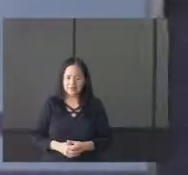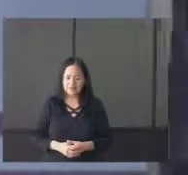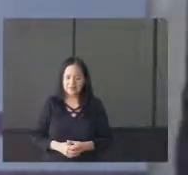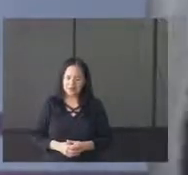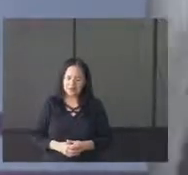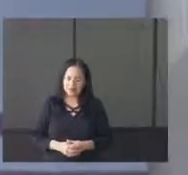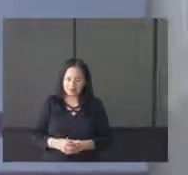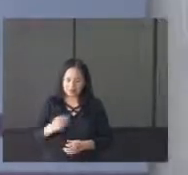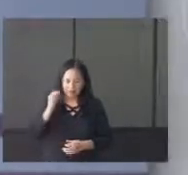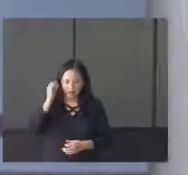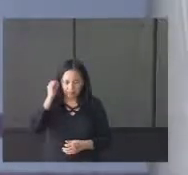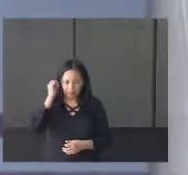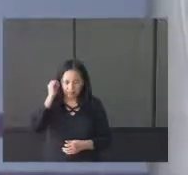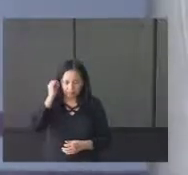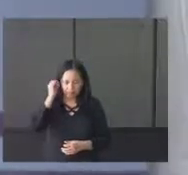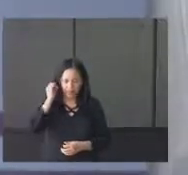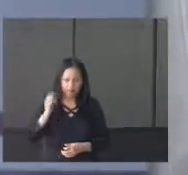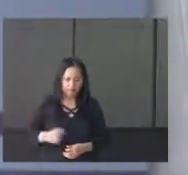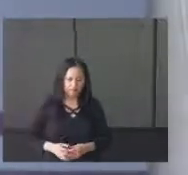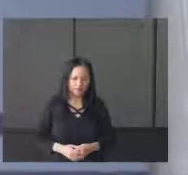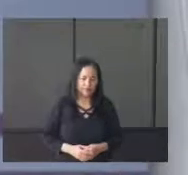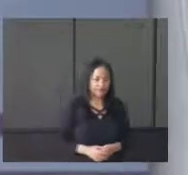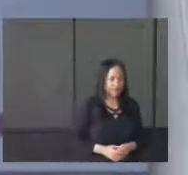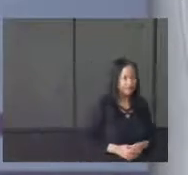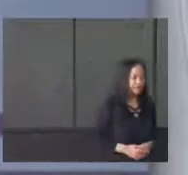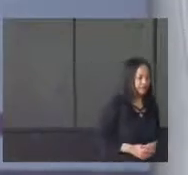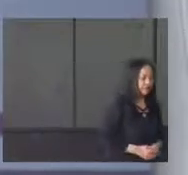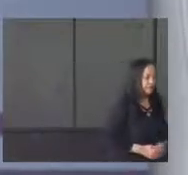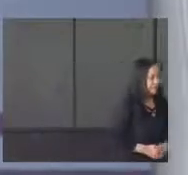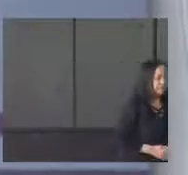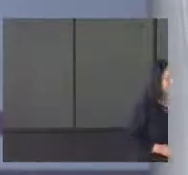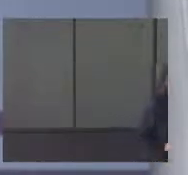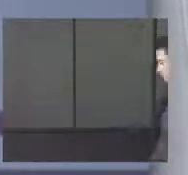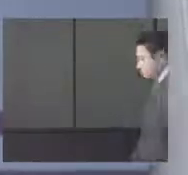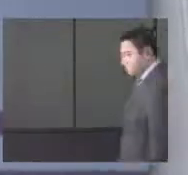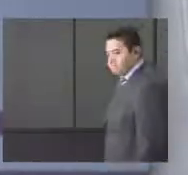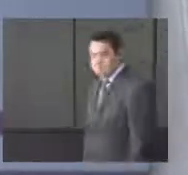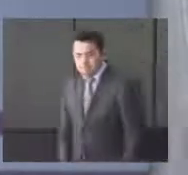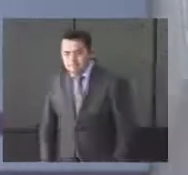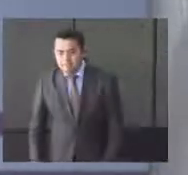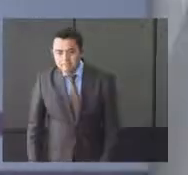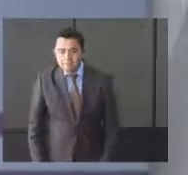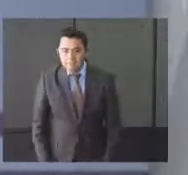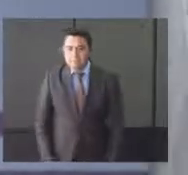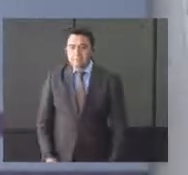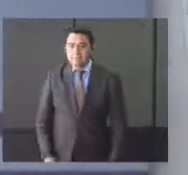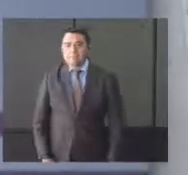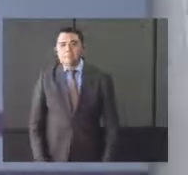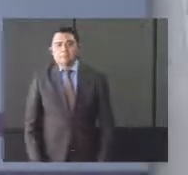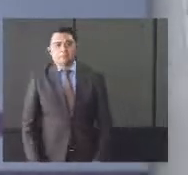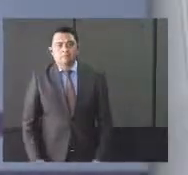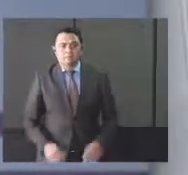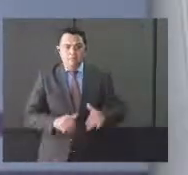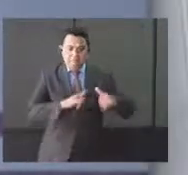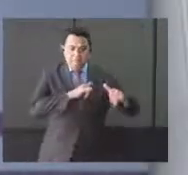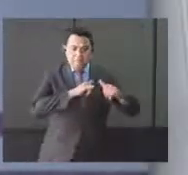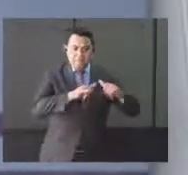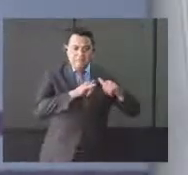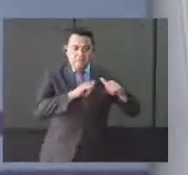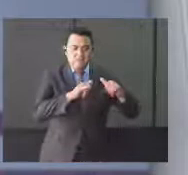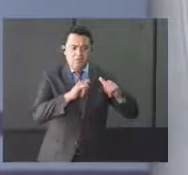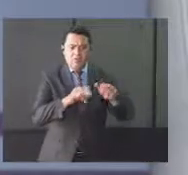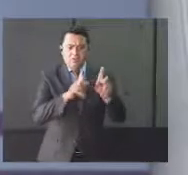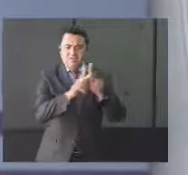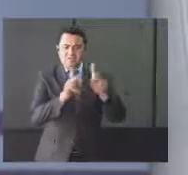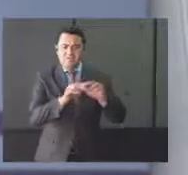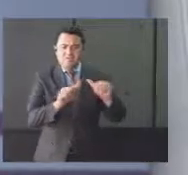the project visible, to bring together realities which specifically deal with peace and territories, with